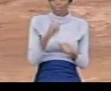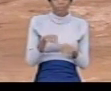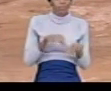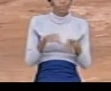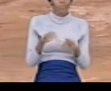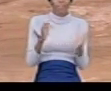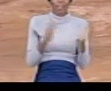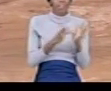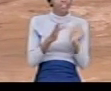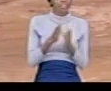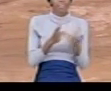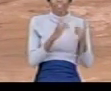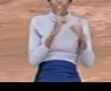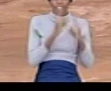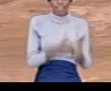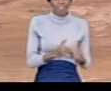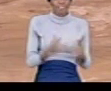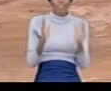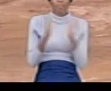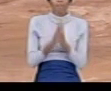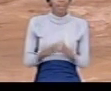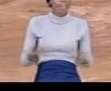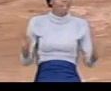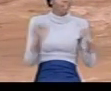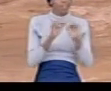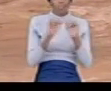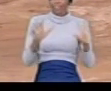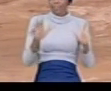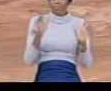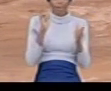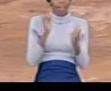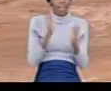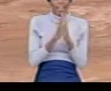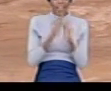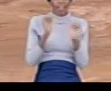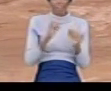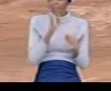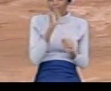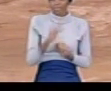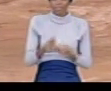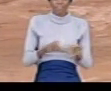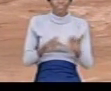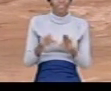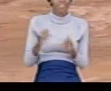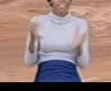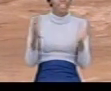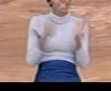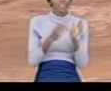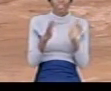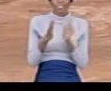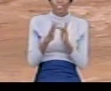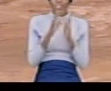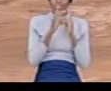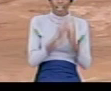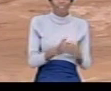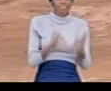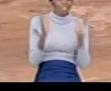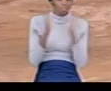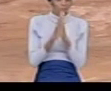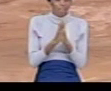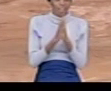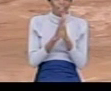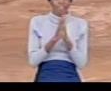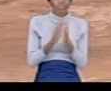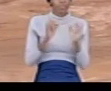do. Jesus answers prayers, nothing prayer cannot do. Jesus